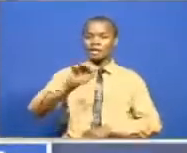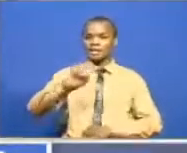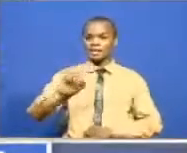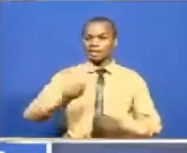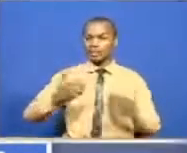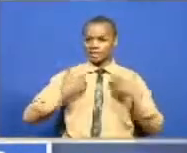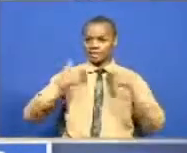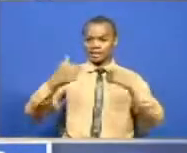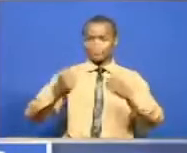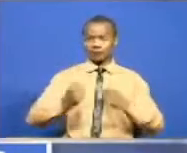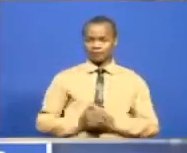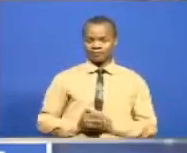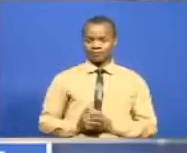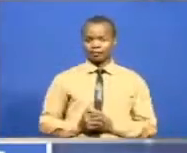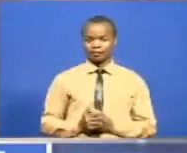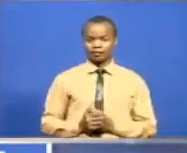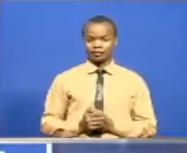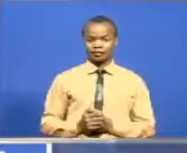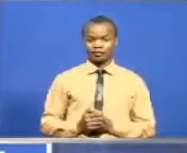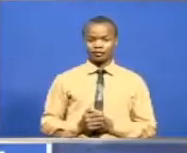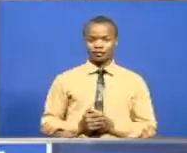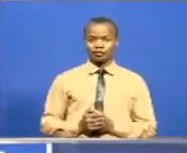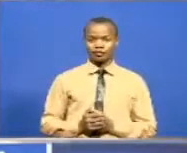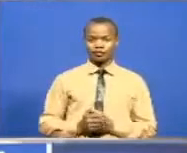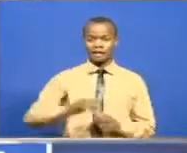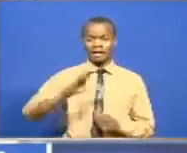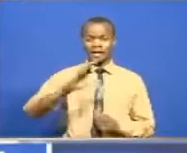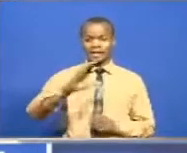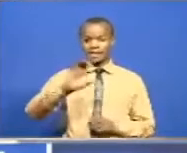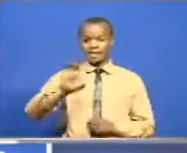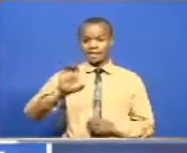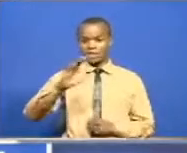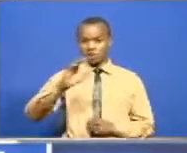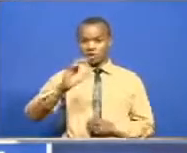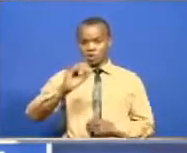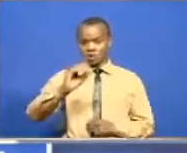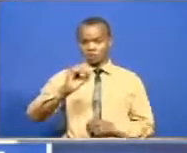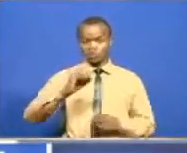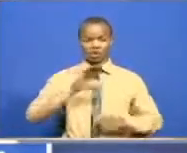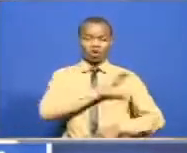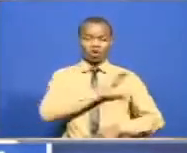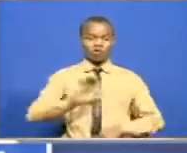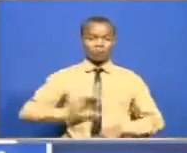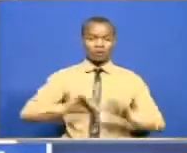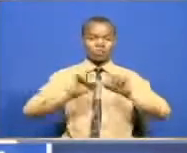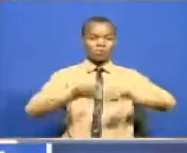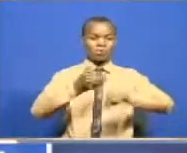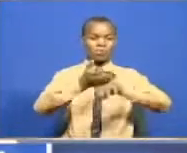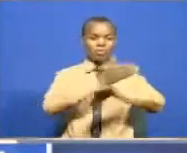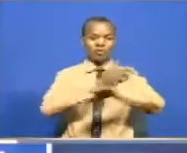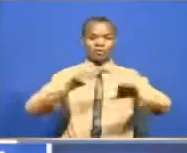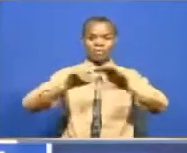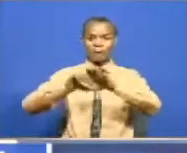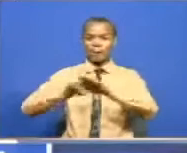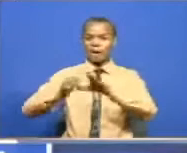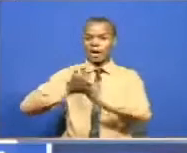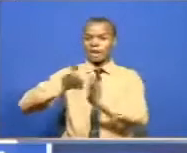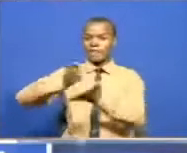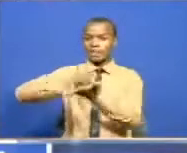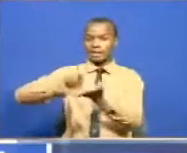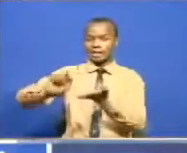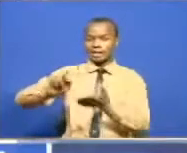In the proposed establishment, the chief executive office of the commission shall be an ex officio member and secretary to the